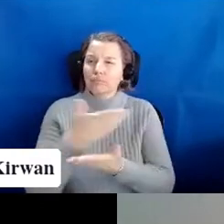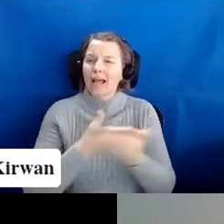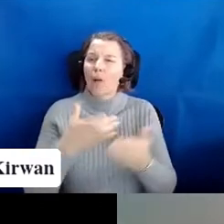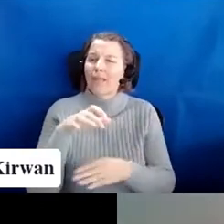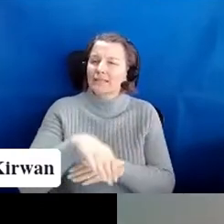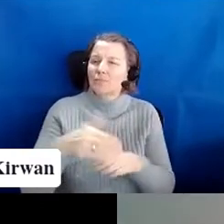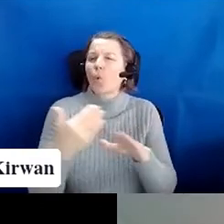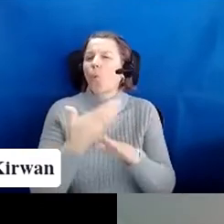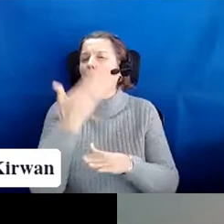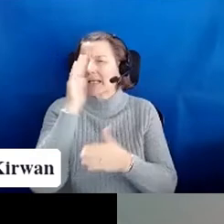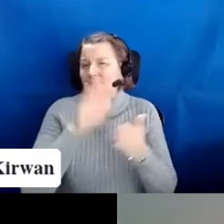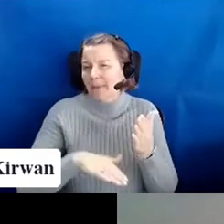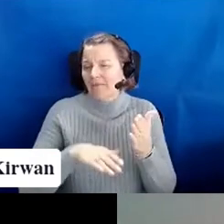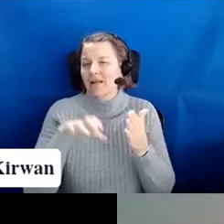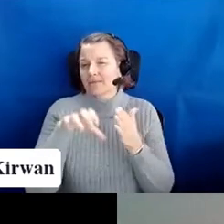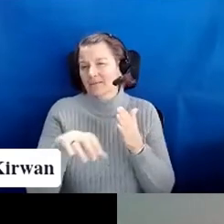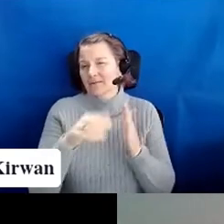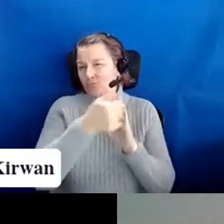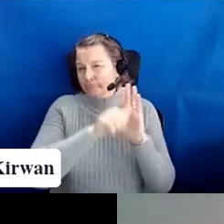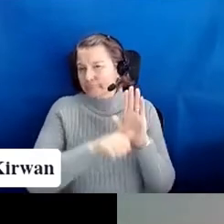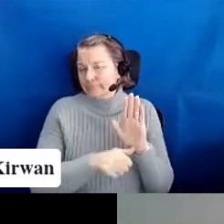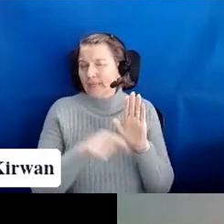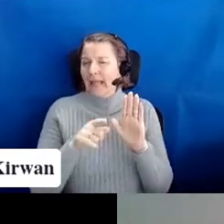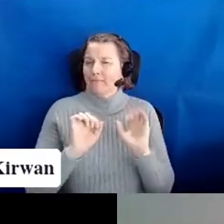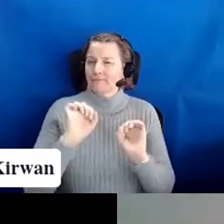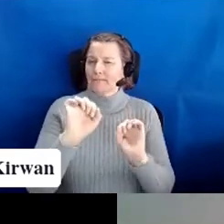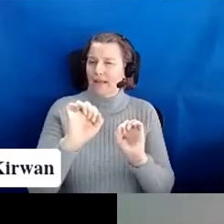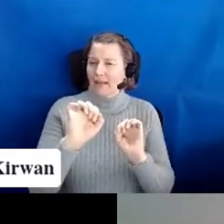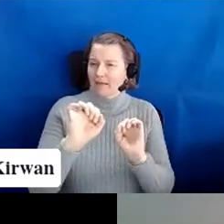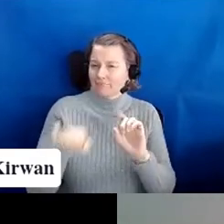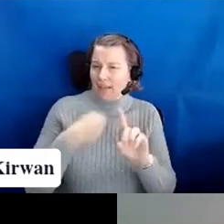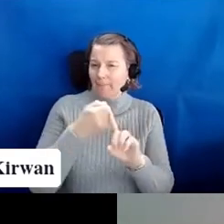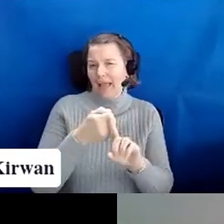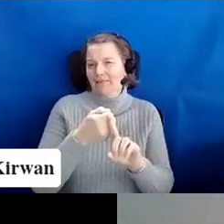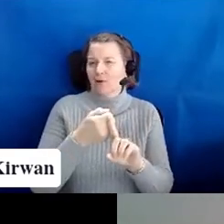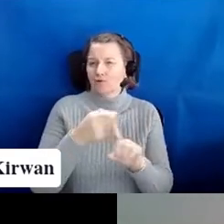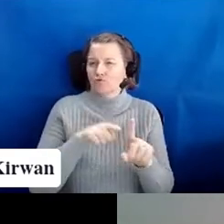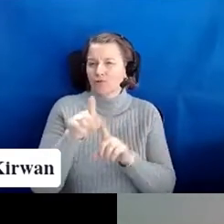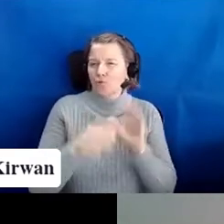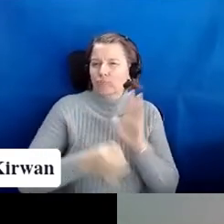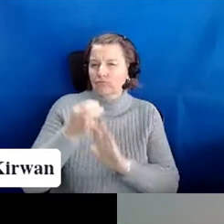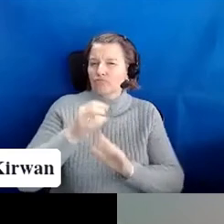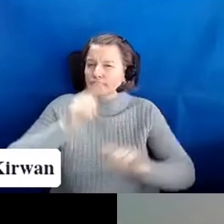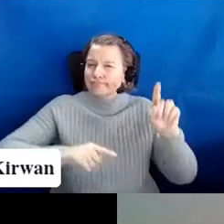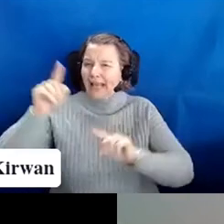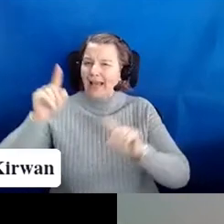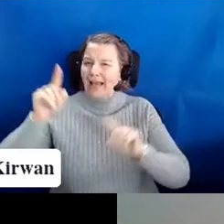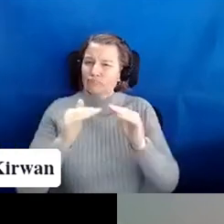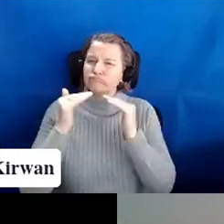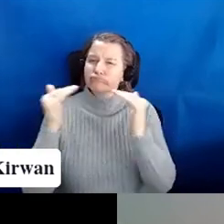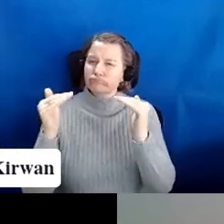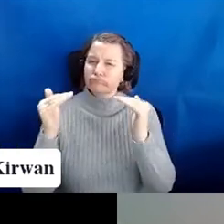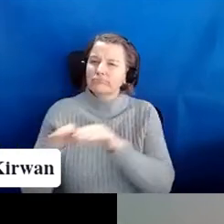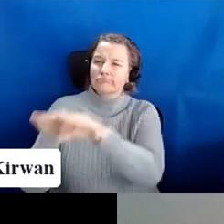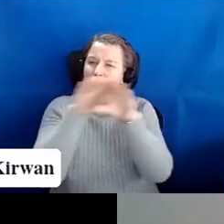work experience programs and their impact on improving diversity and equal employment across our